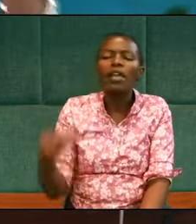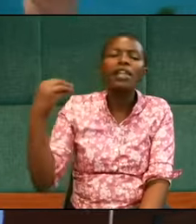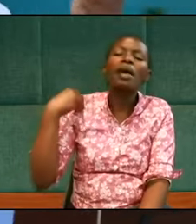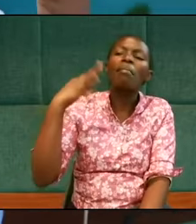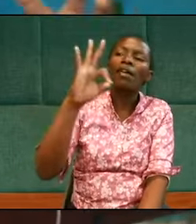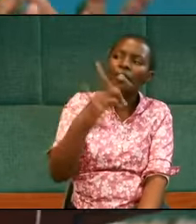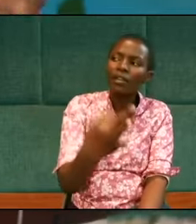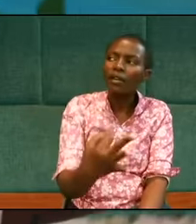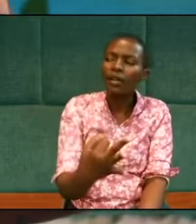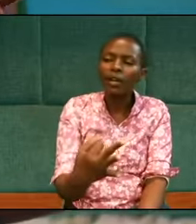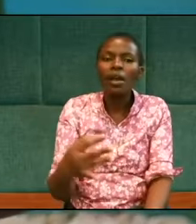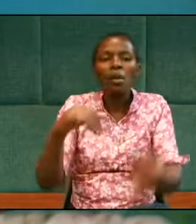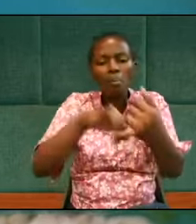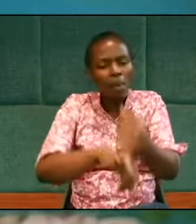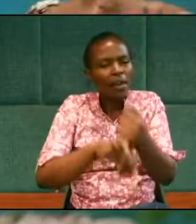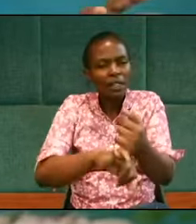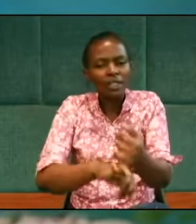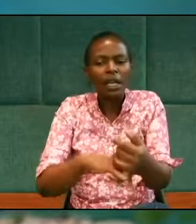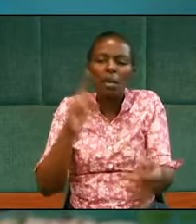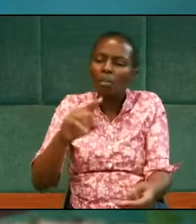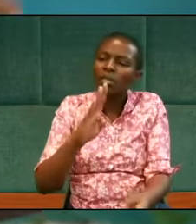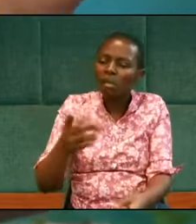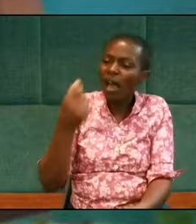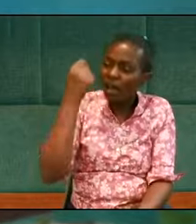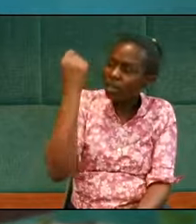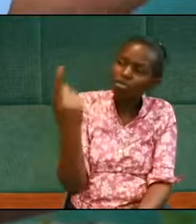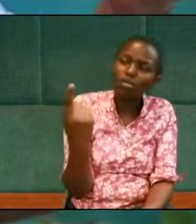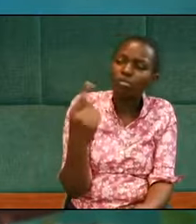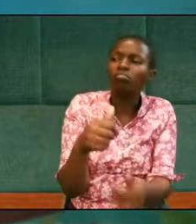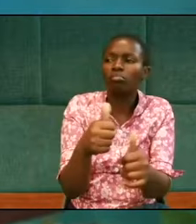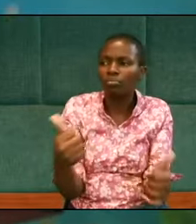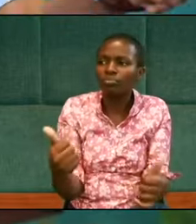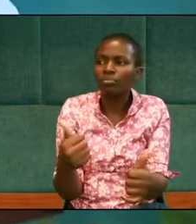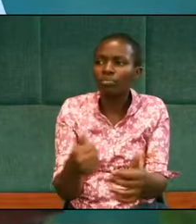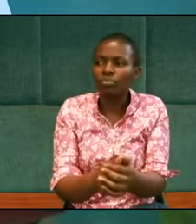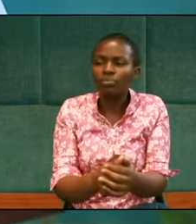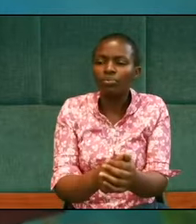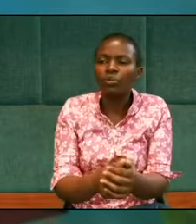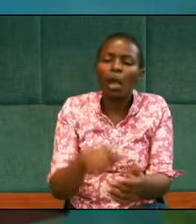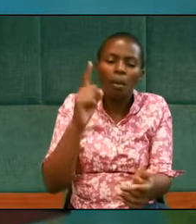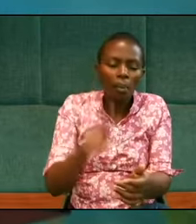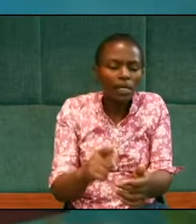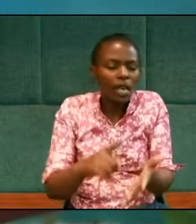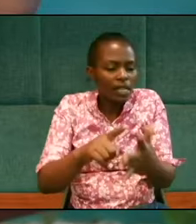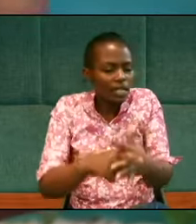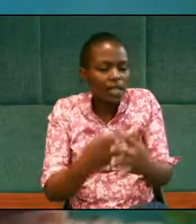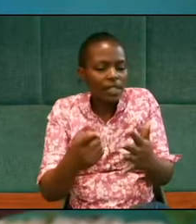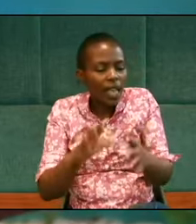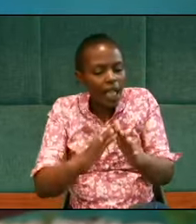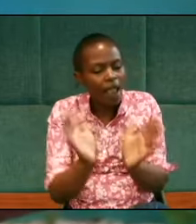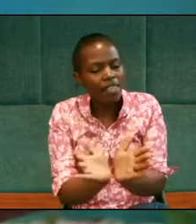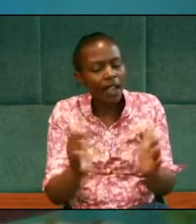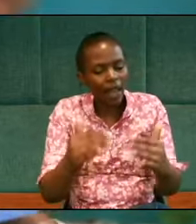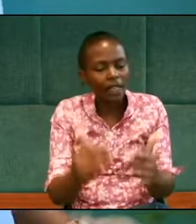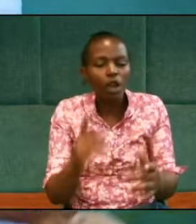Marriage concept must be understood. And tonight I'm going to give you some more. And you need to join the masterclass and pay and learn some of them. As a full